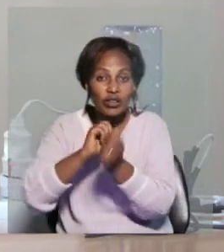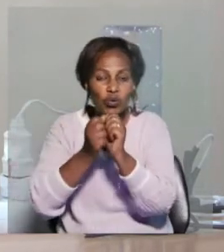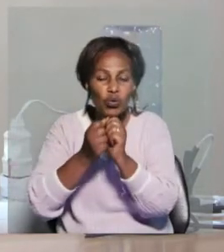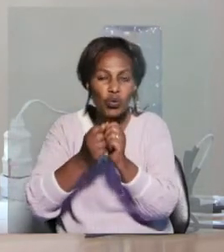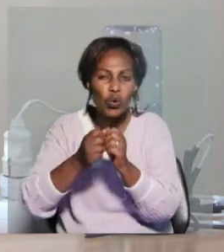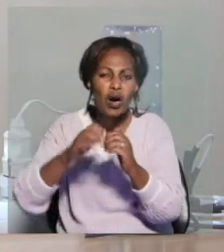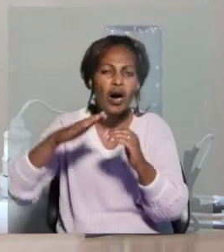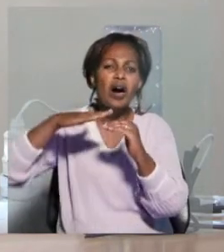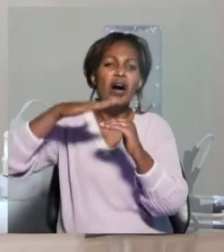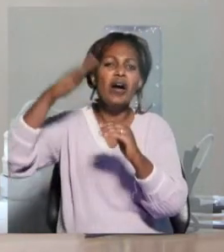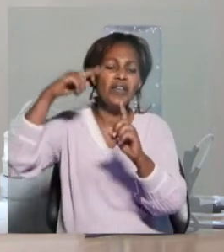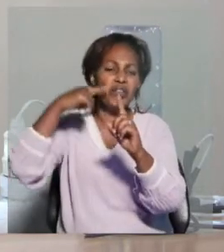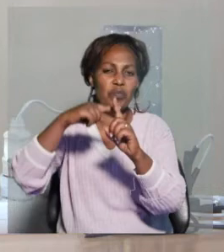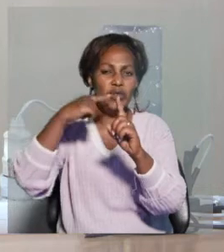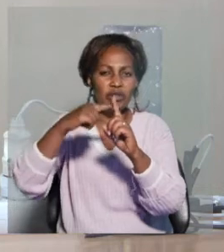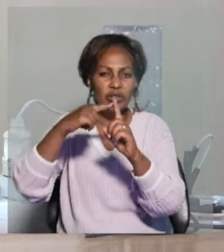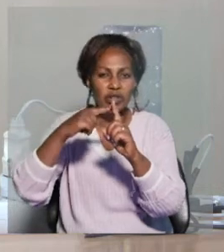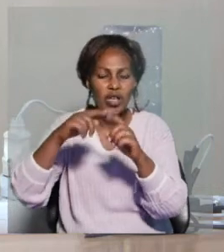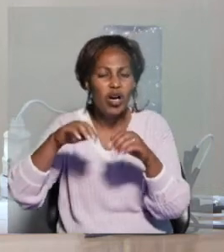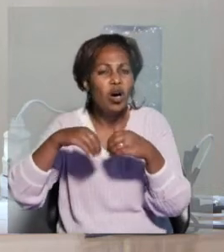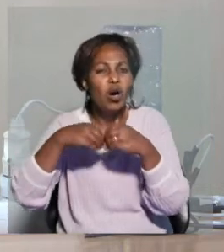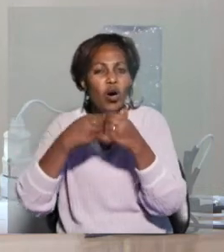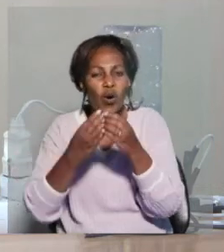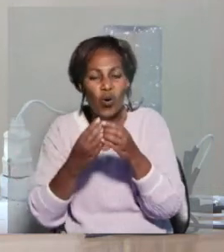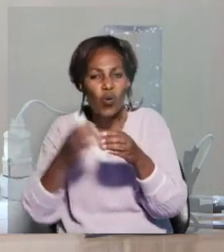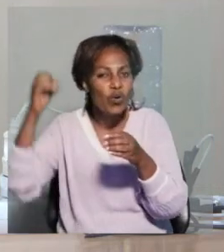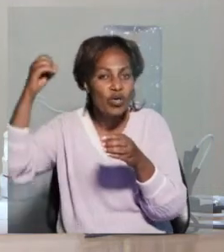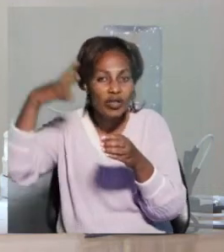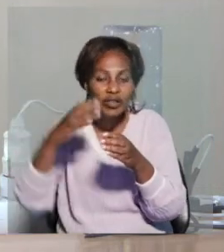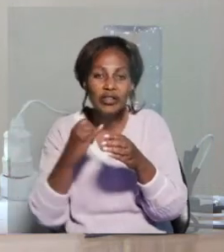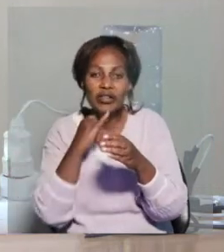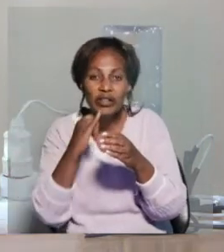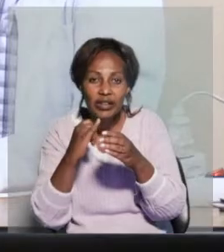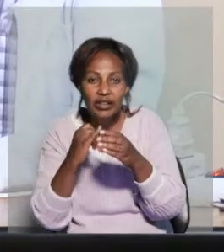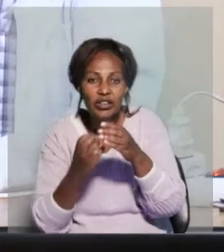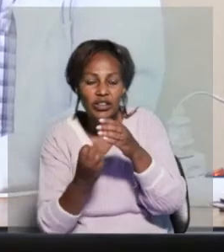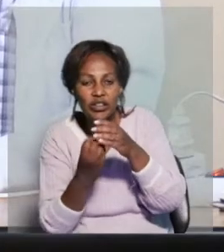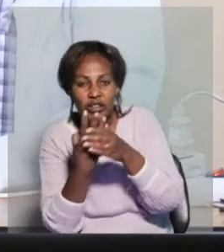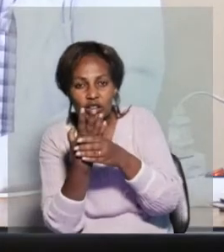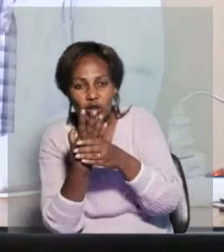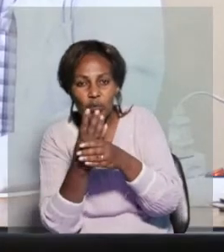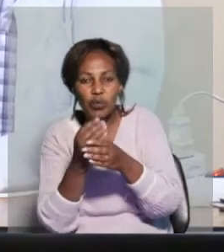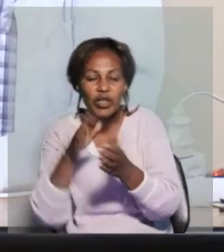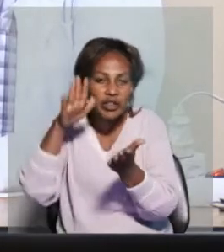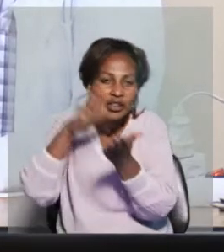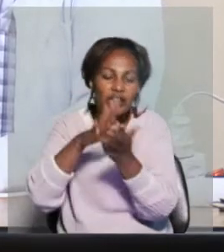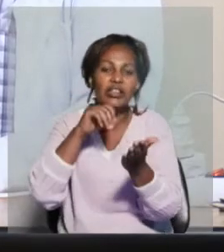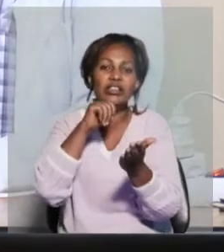This is how light is generated by incandescent lamps.